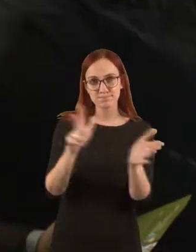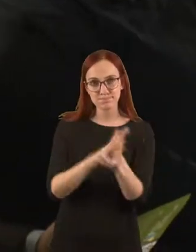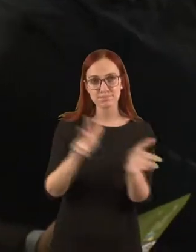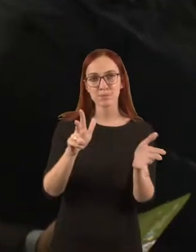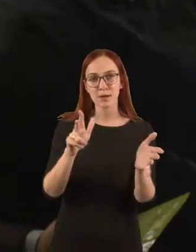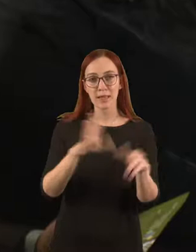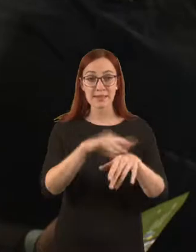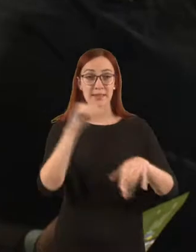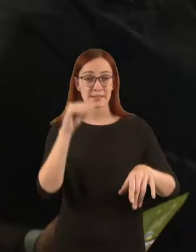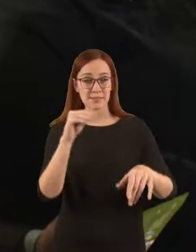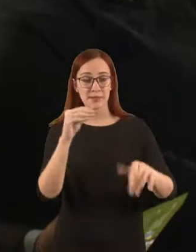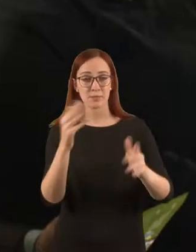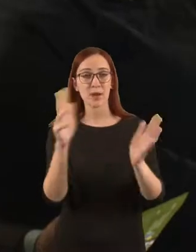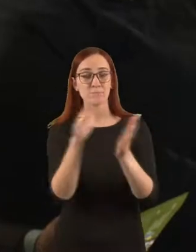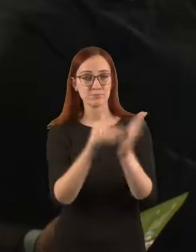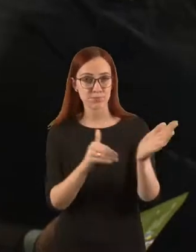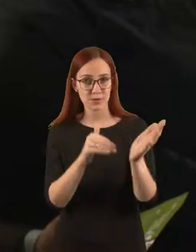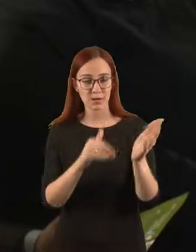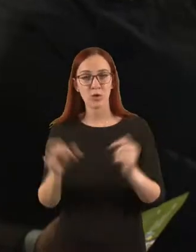to